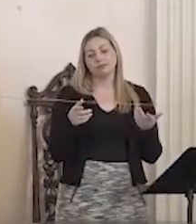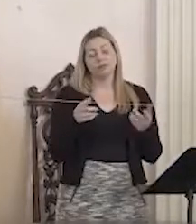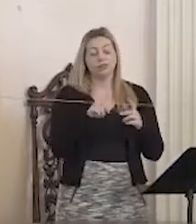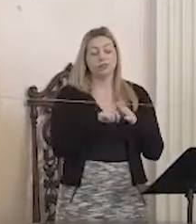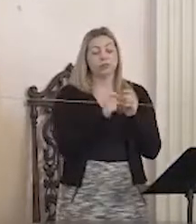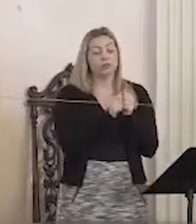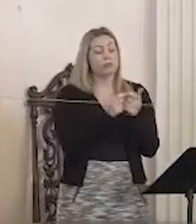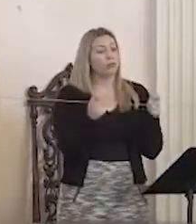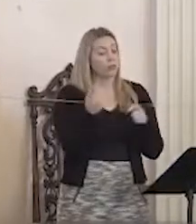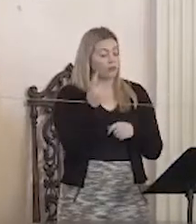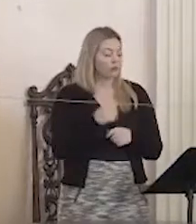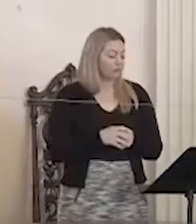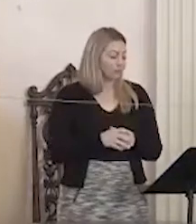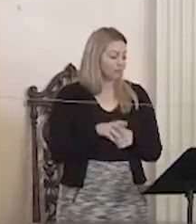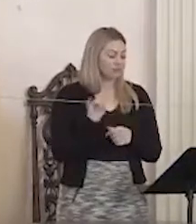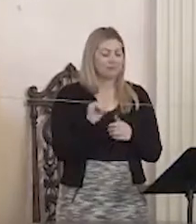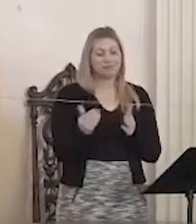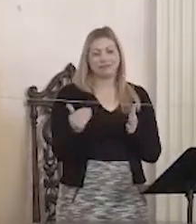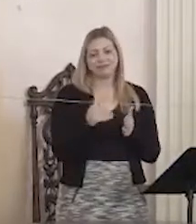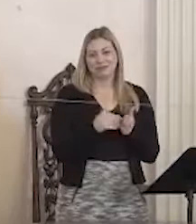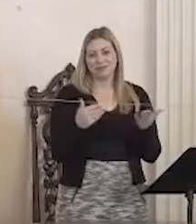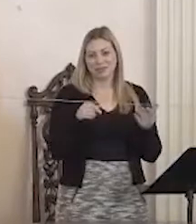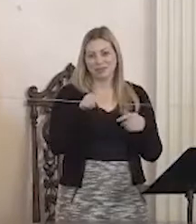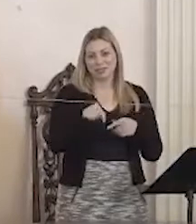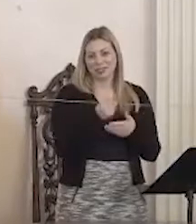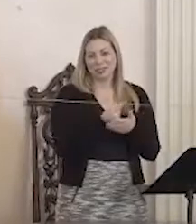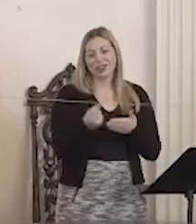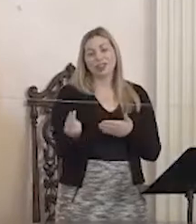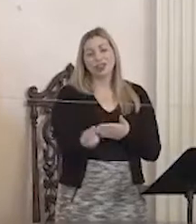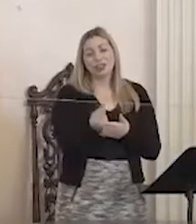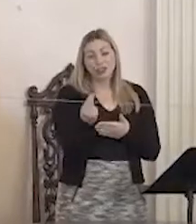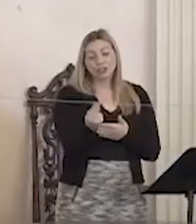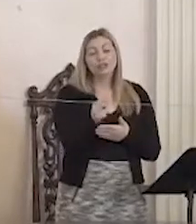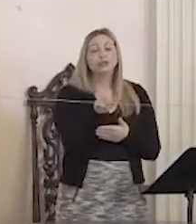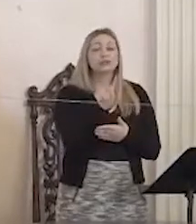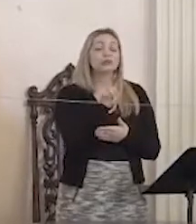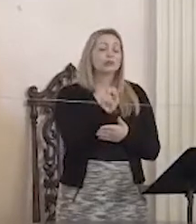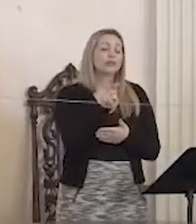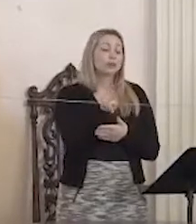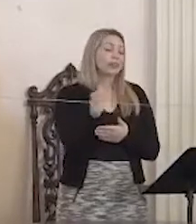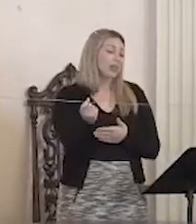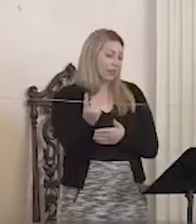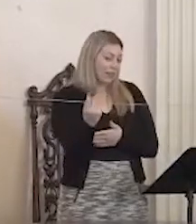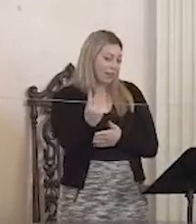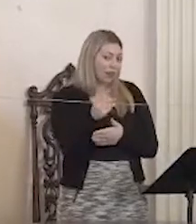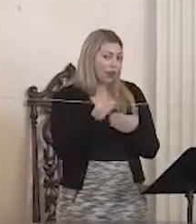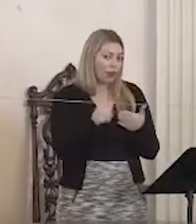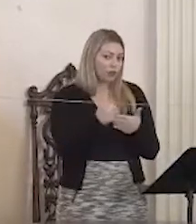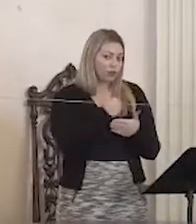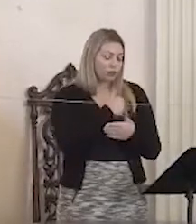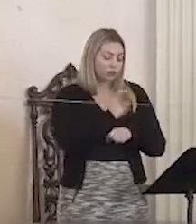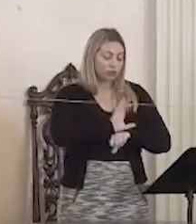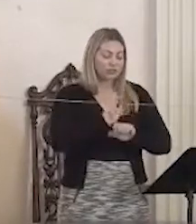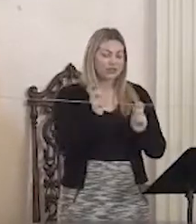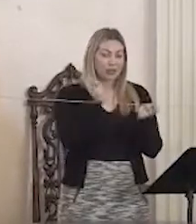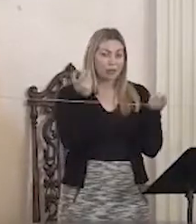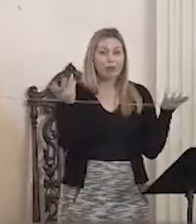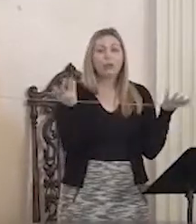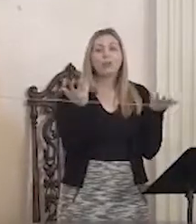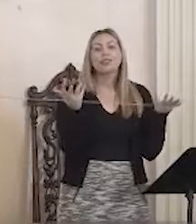big one, which is again that this Thursday, November 11th, All Souls Church celebrates